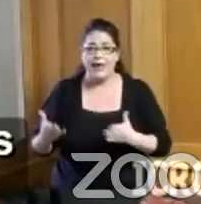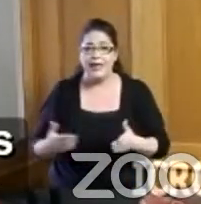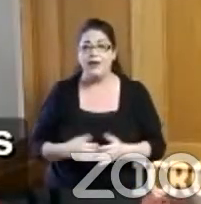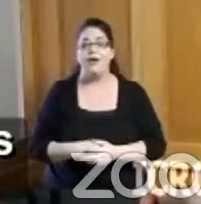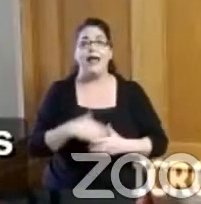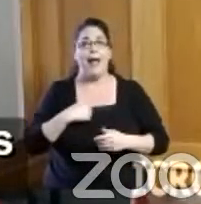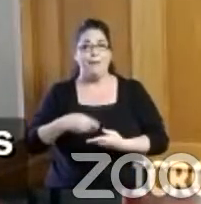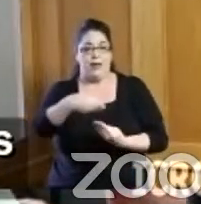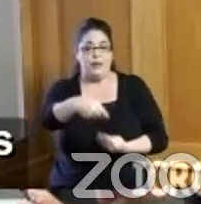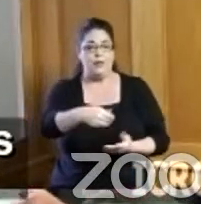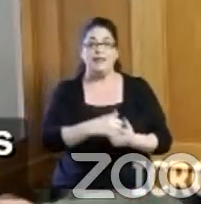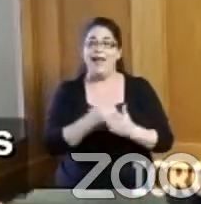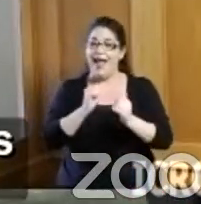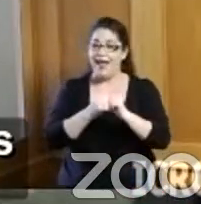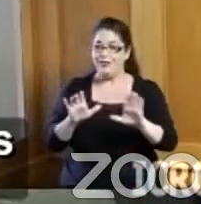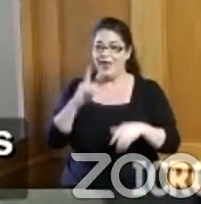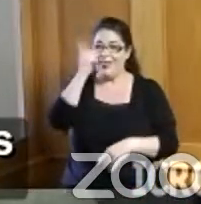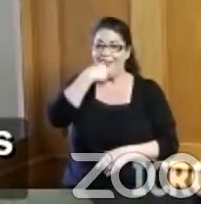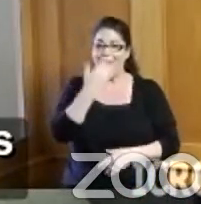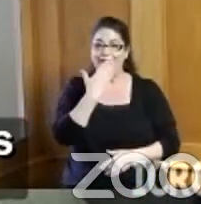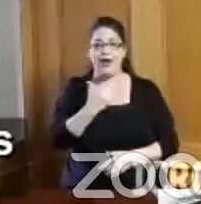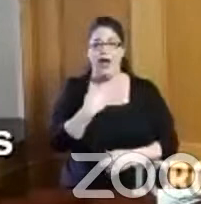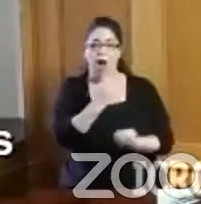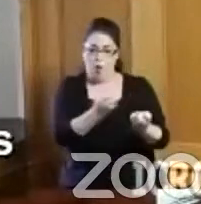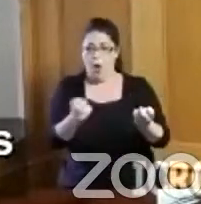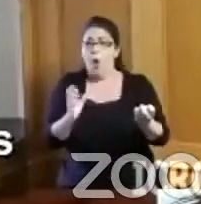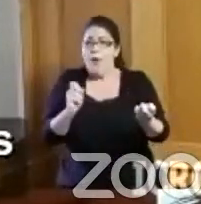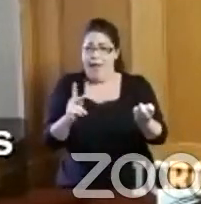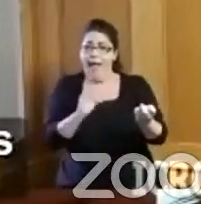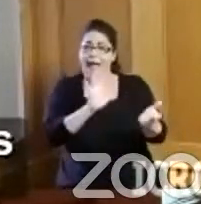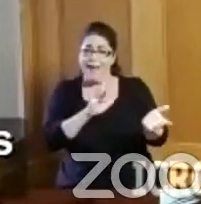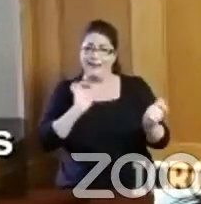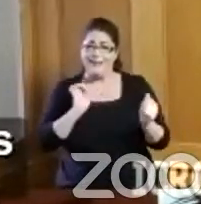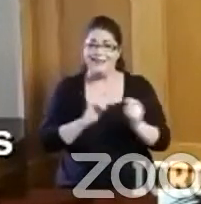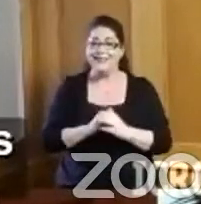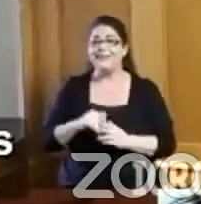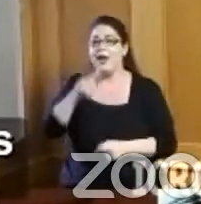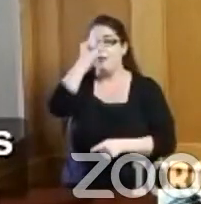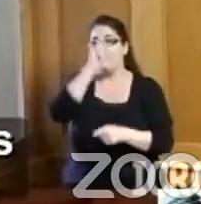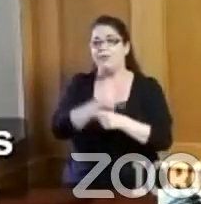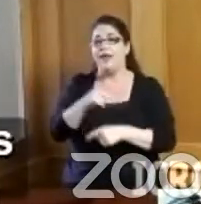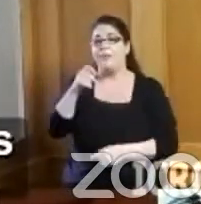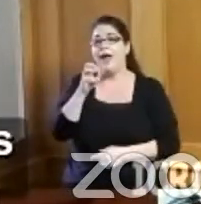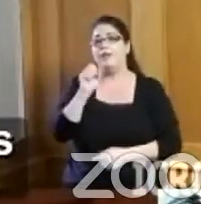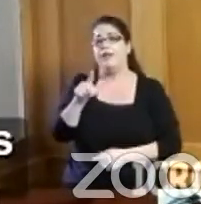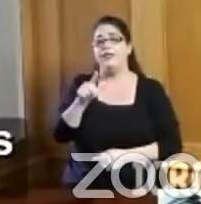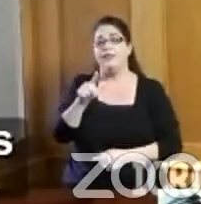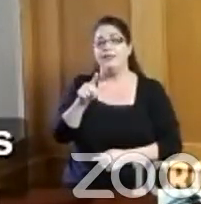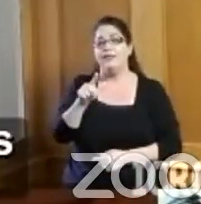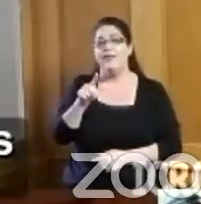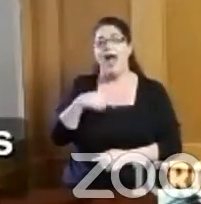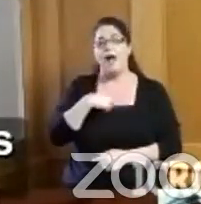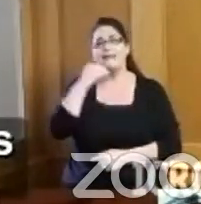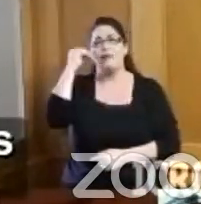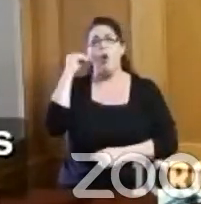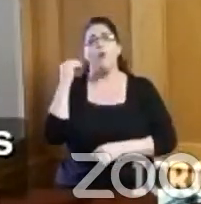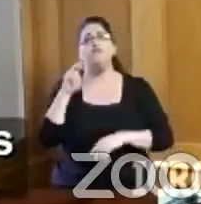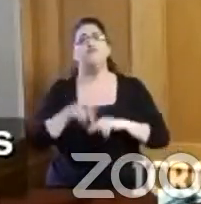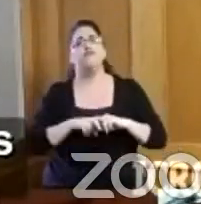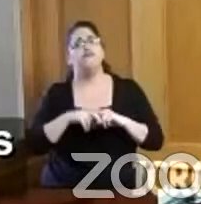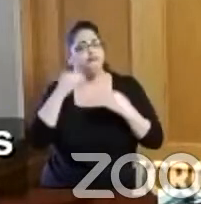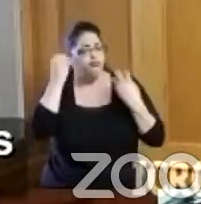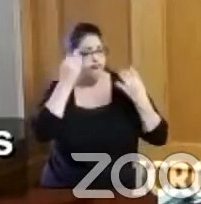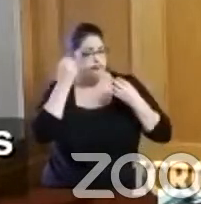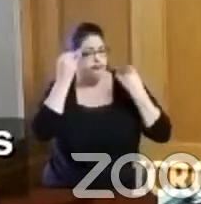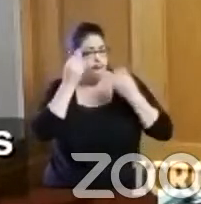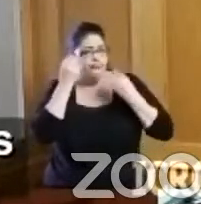Notes. How's everybody doing? Y'all look at the three, okay. My name is Brother Powell. I was at the house minding my own business. I always listen